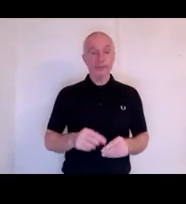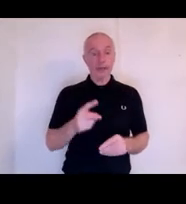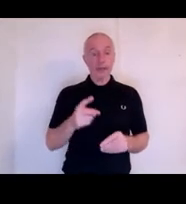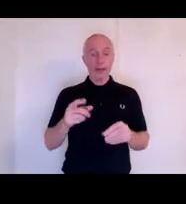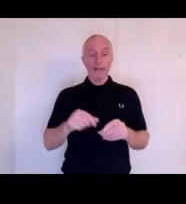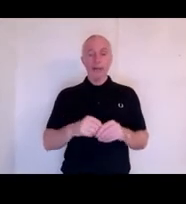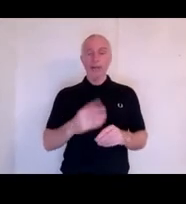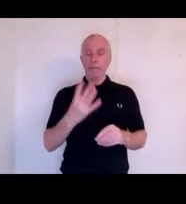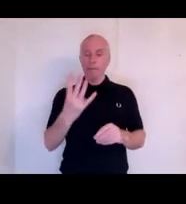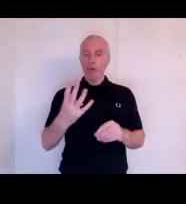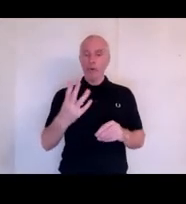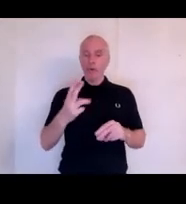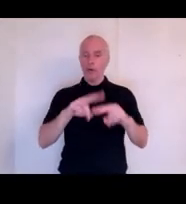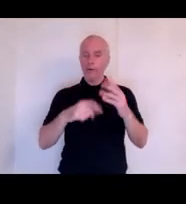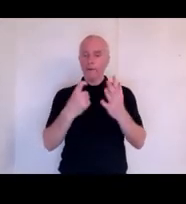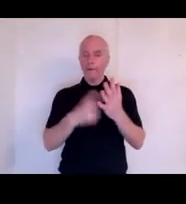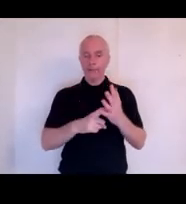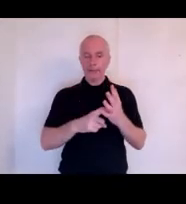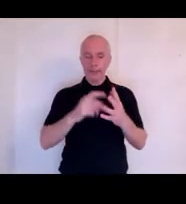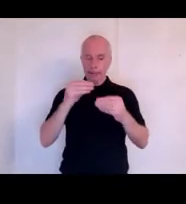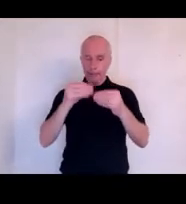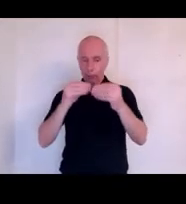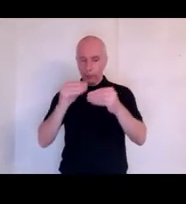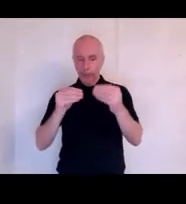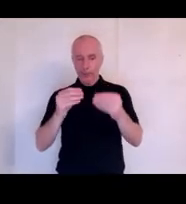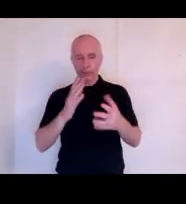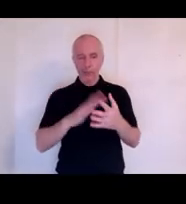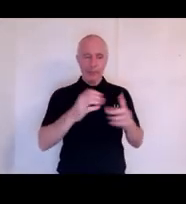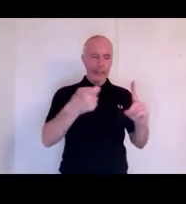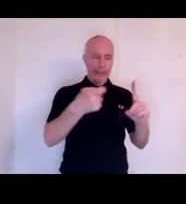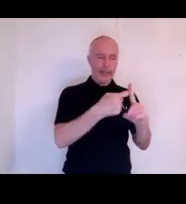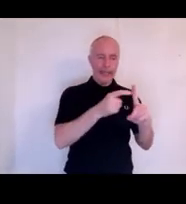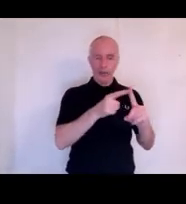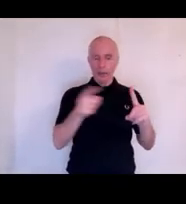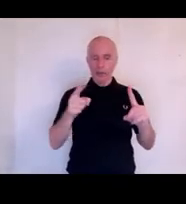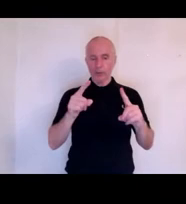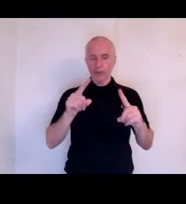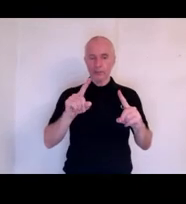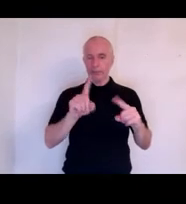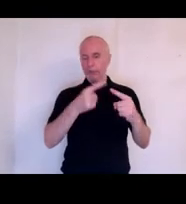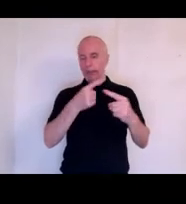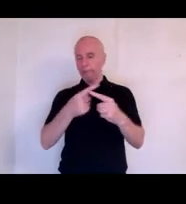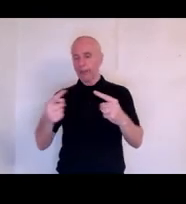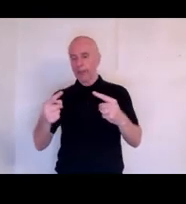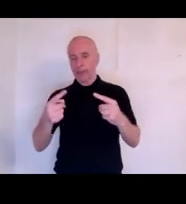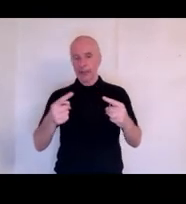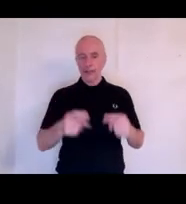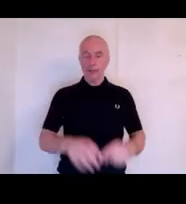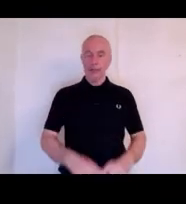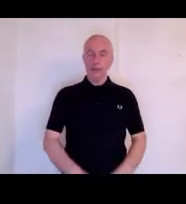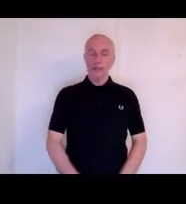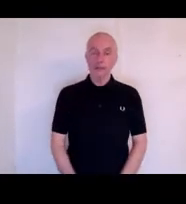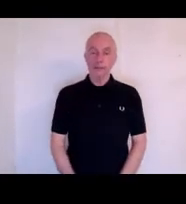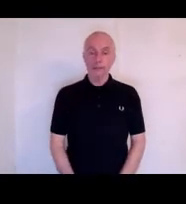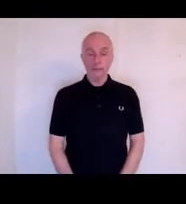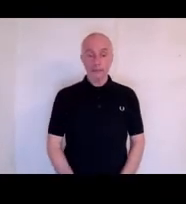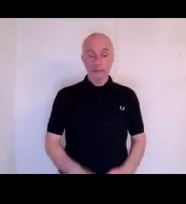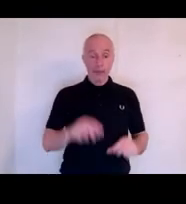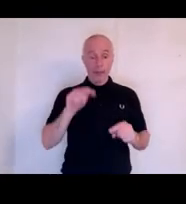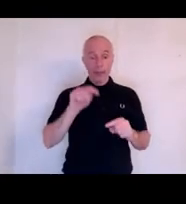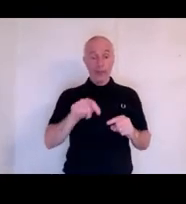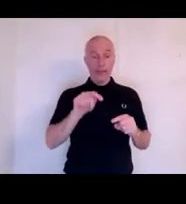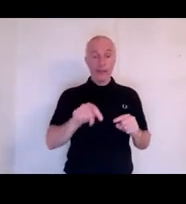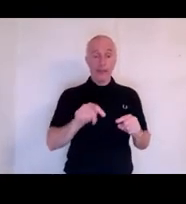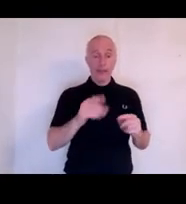formula. And this produces something called K infinity. K infinity is the measure of